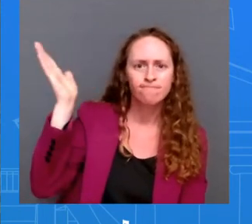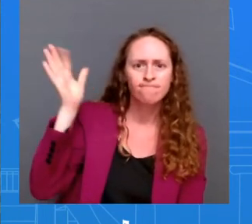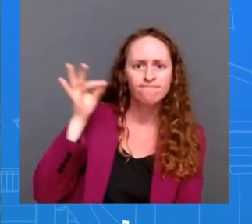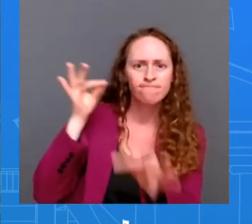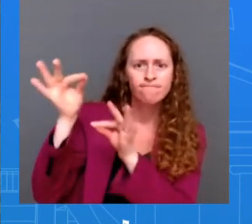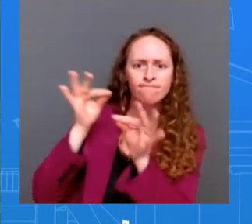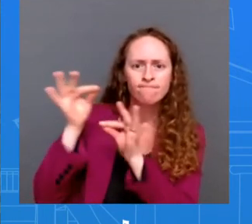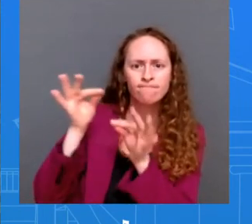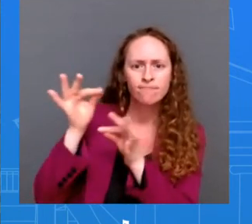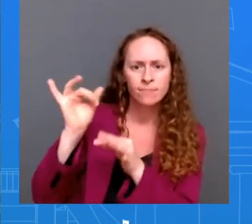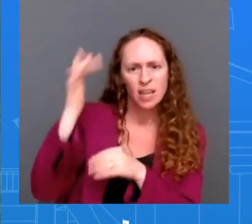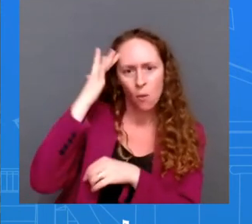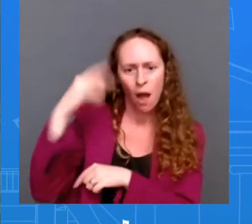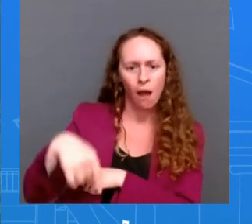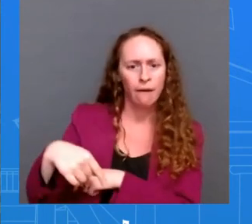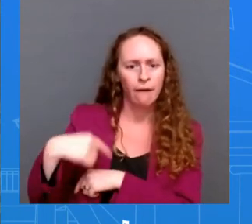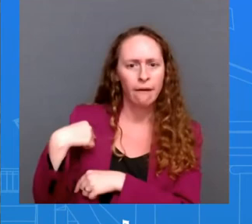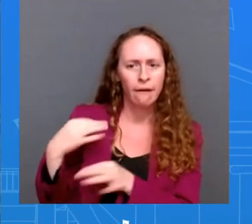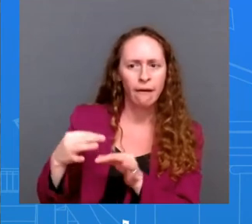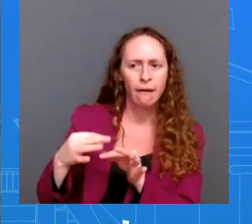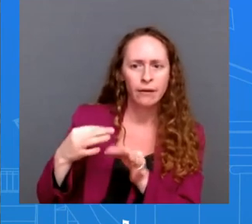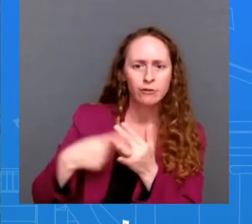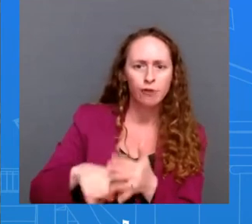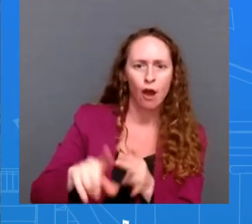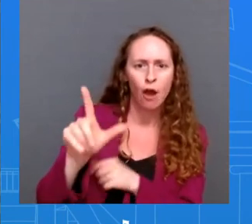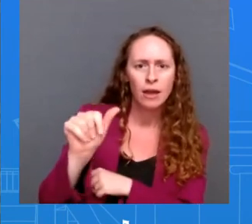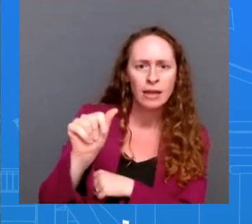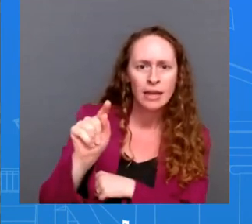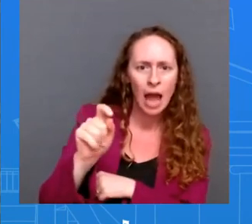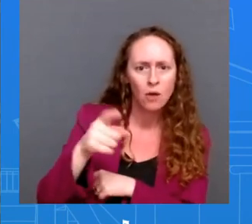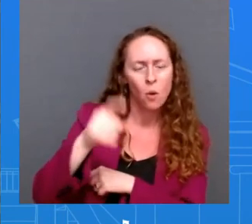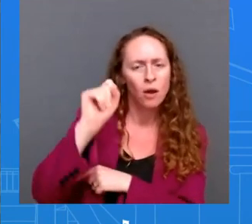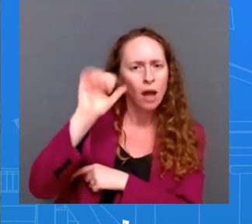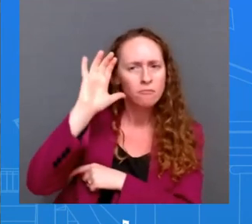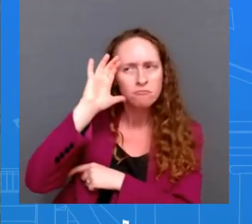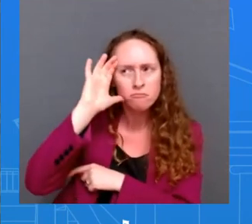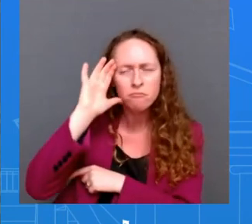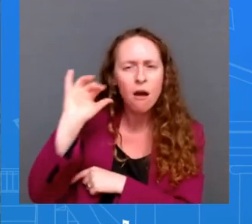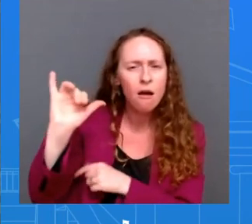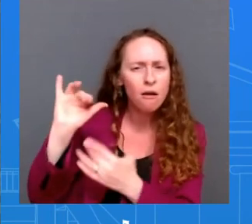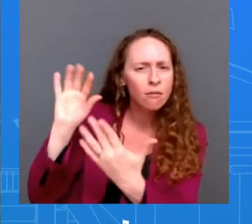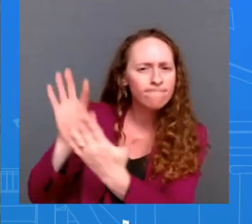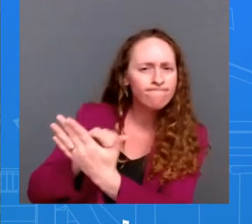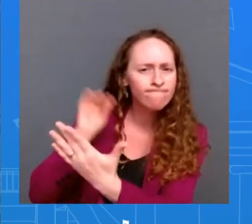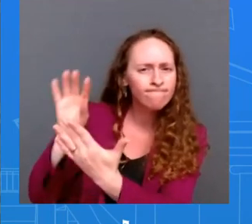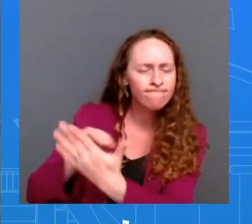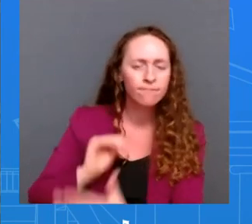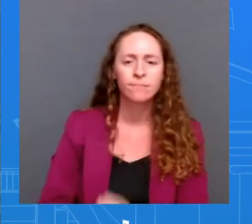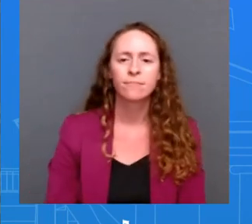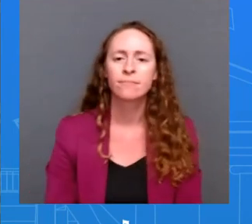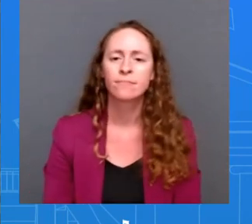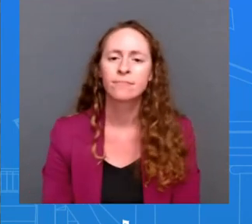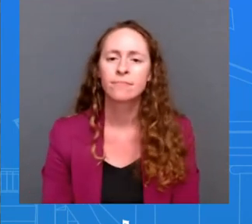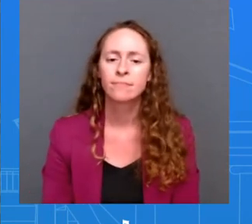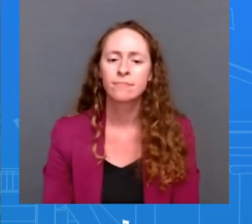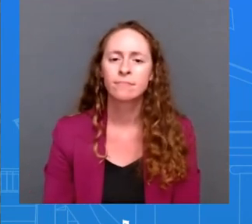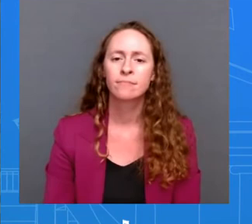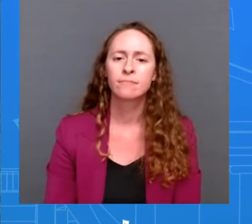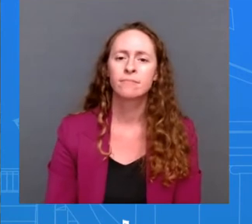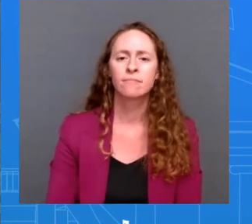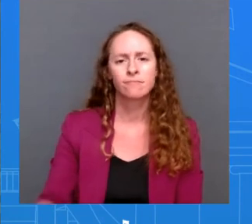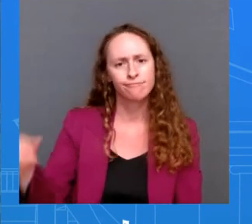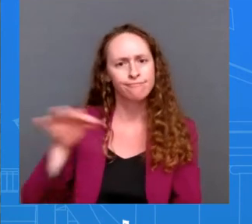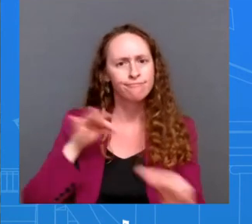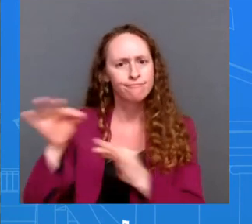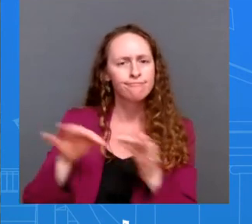sense to hear directly from them. There was the 600,000 that they talked about. They went from testing capacity from 6,000